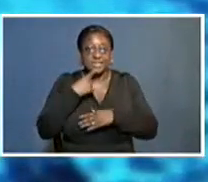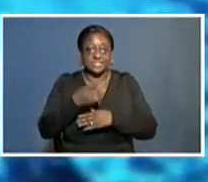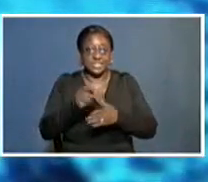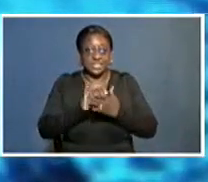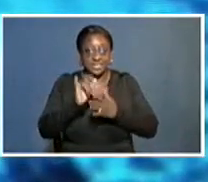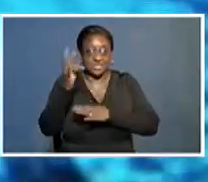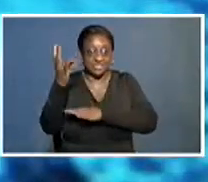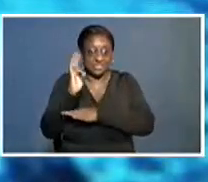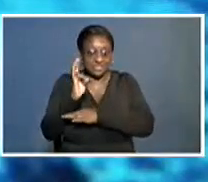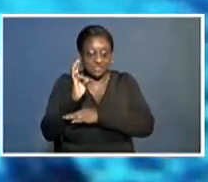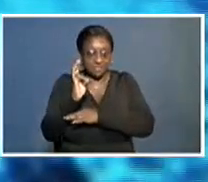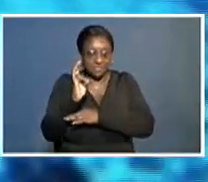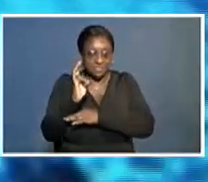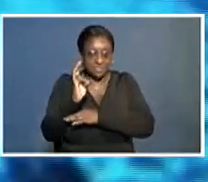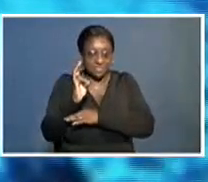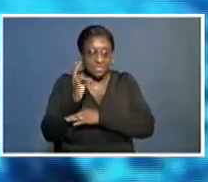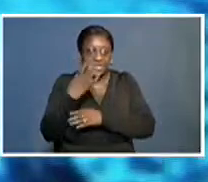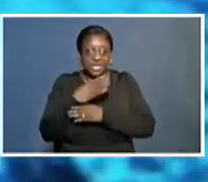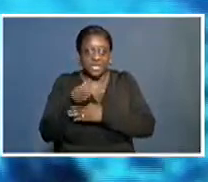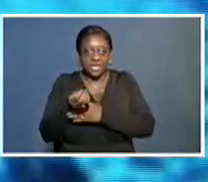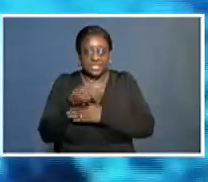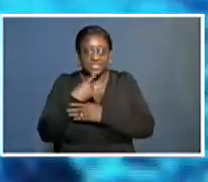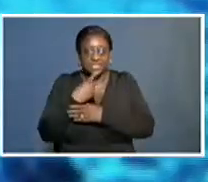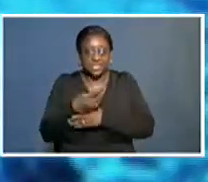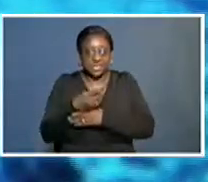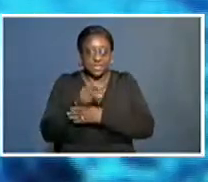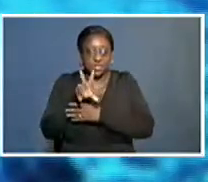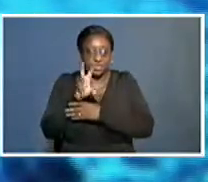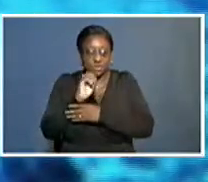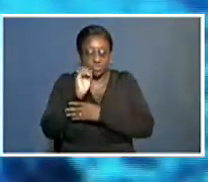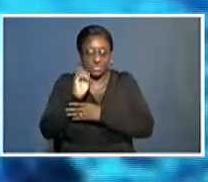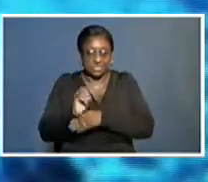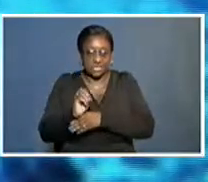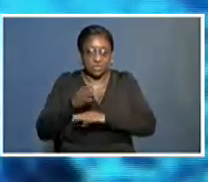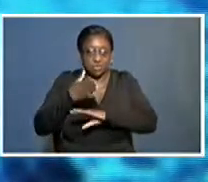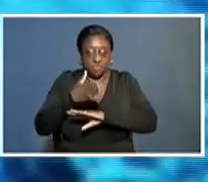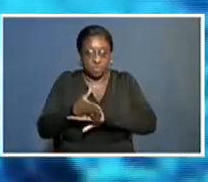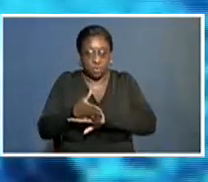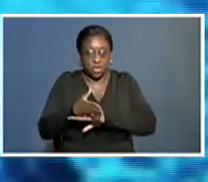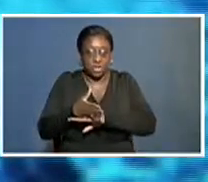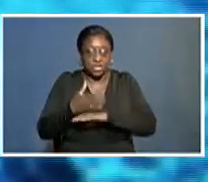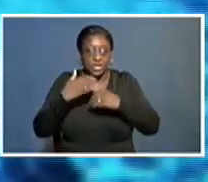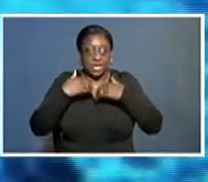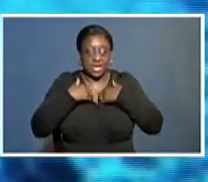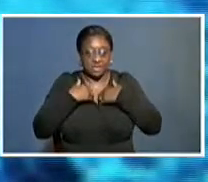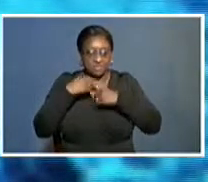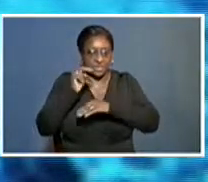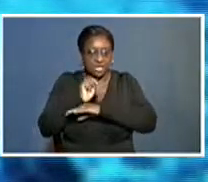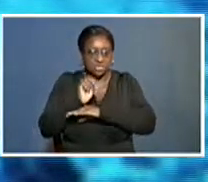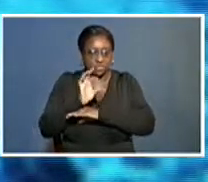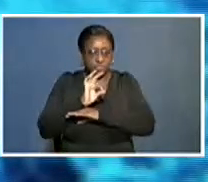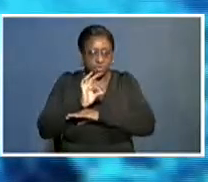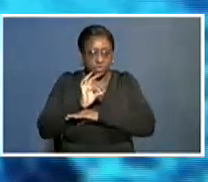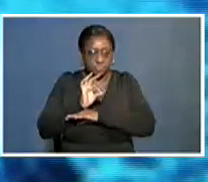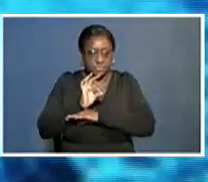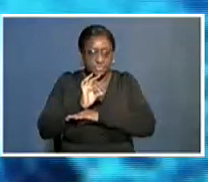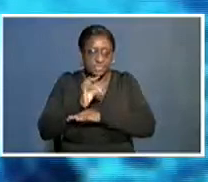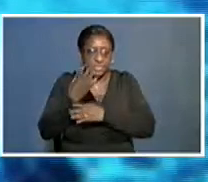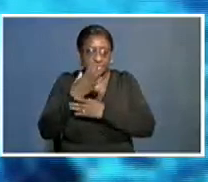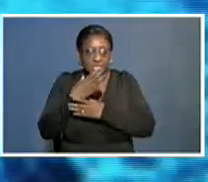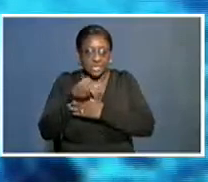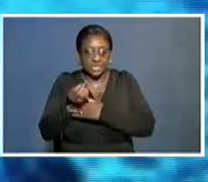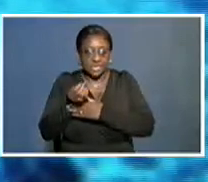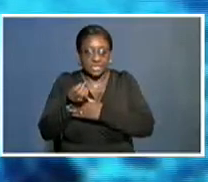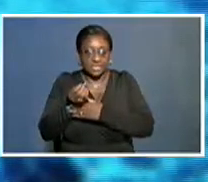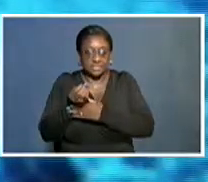in 26.06 and 35th overall. Also contesting the 50 fly was Nigel Forbes. He just missed out on a spot